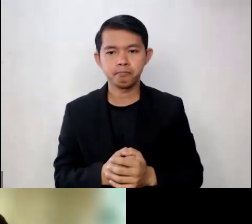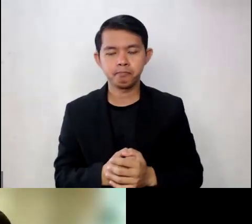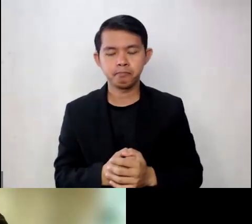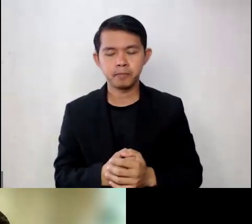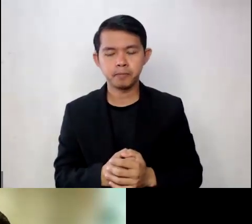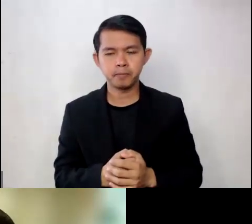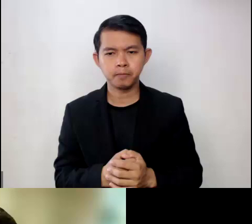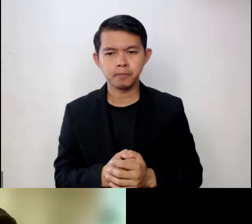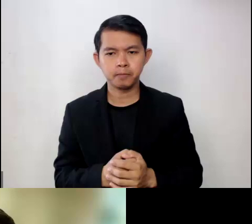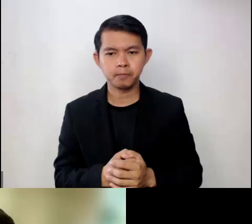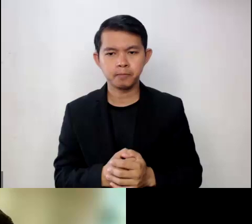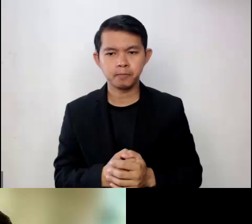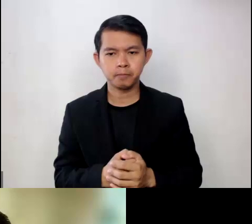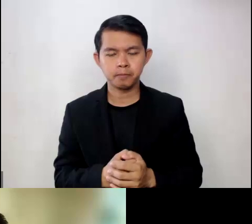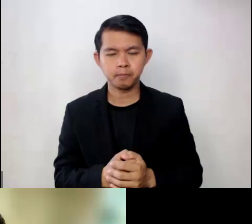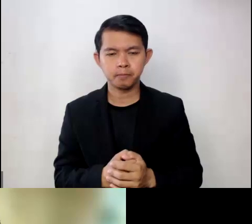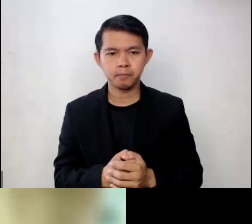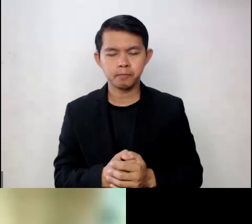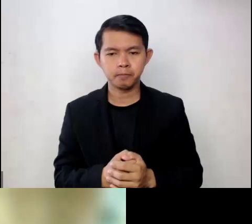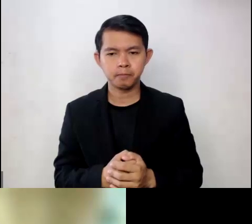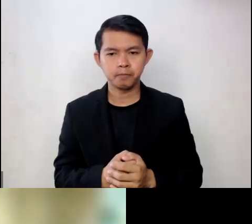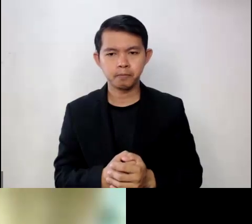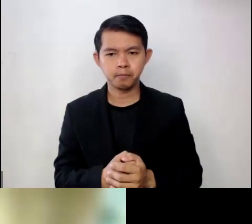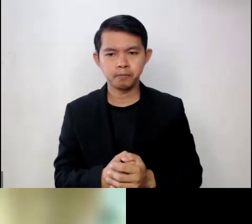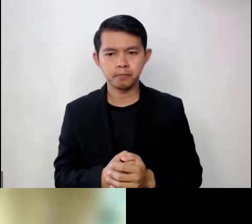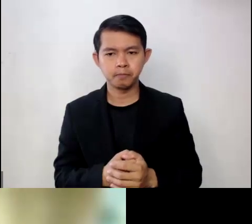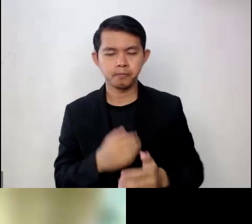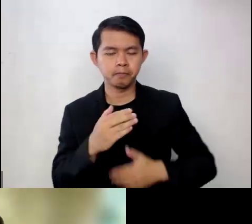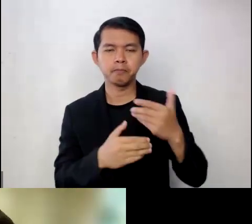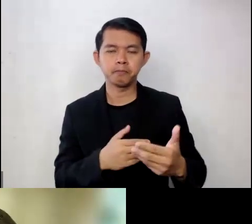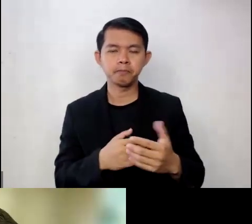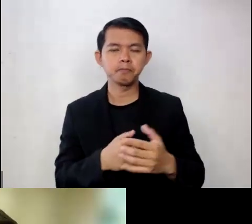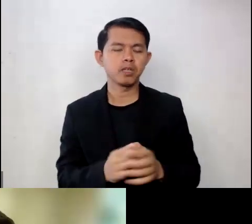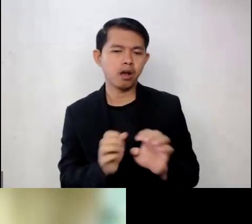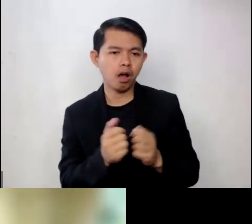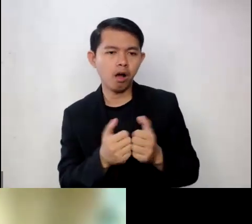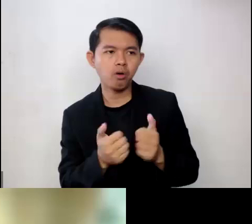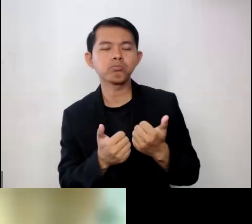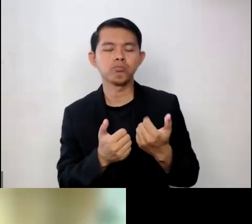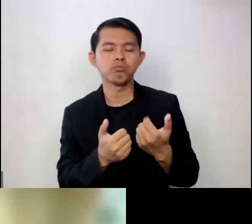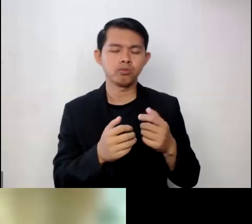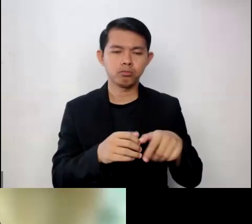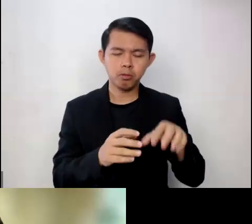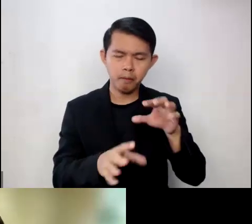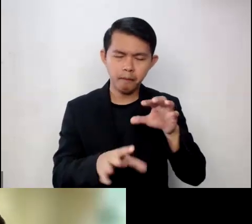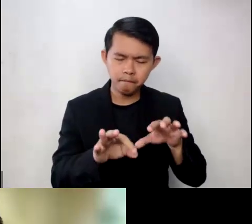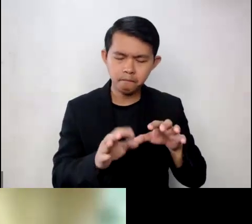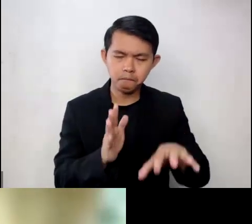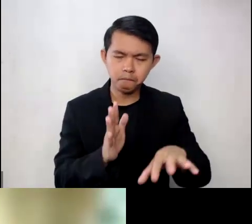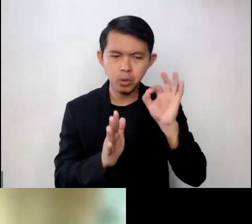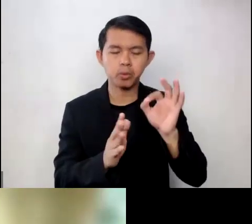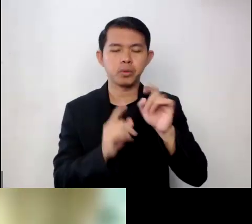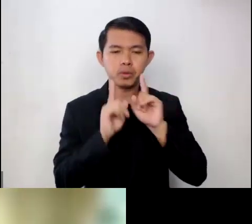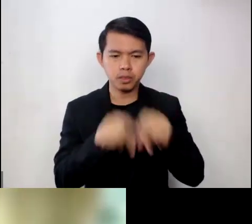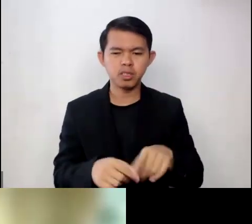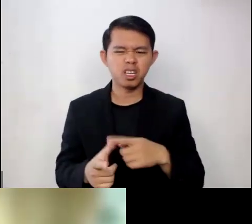about how to operationalize the problem or how do we get an answer. What gets measured, ano yung i-measure, paano siya i-measure,